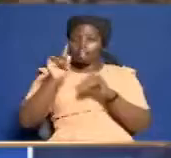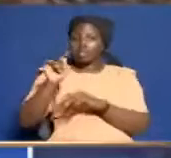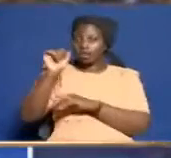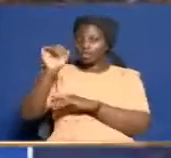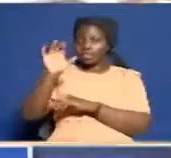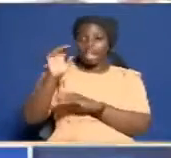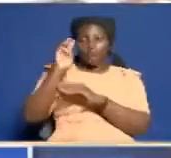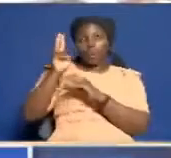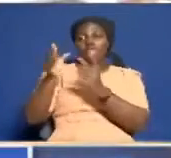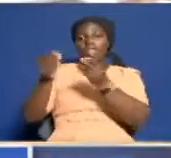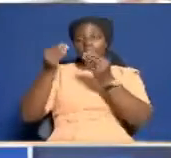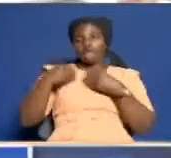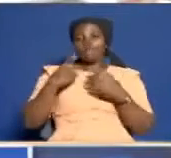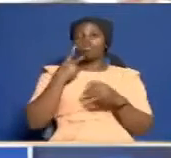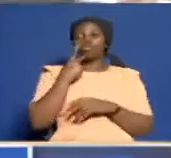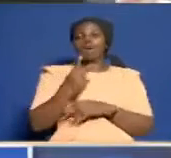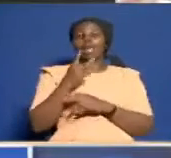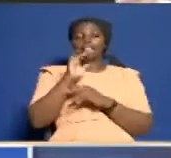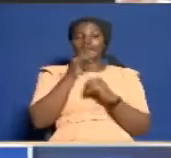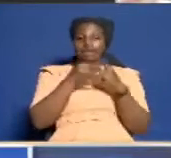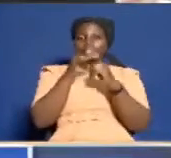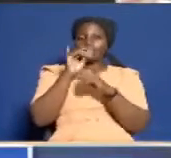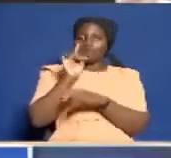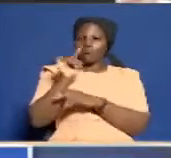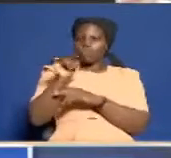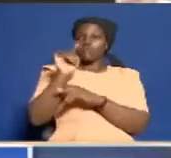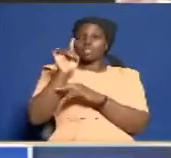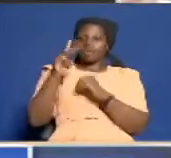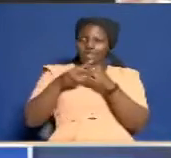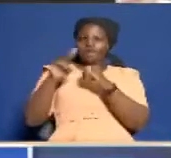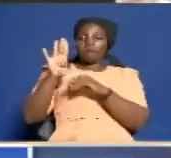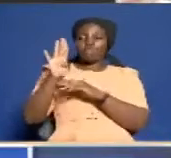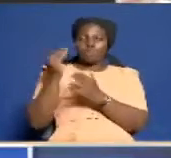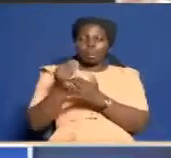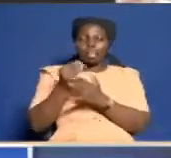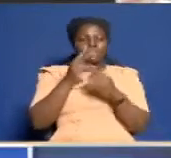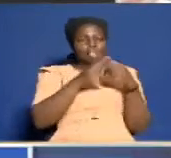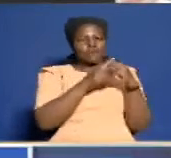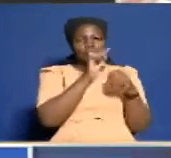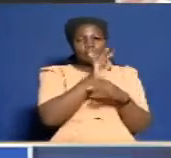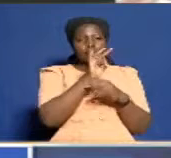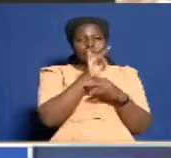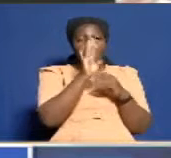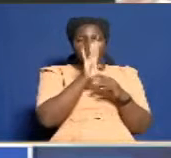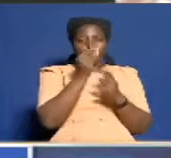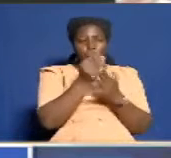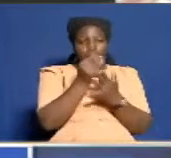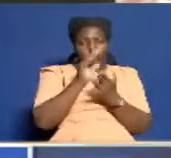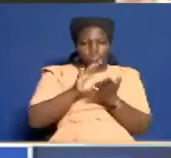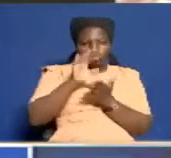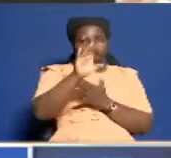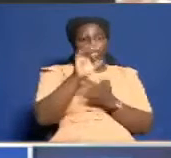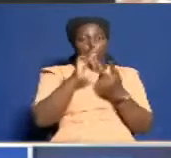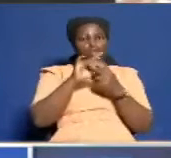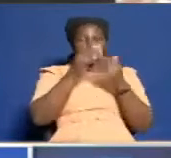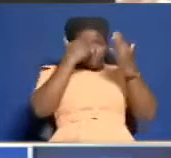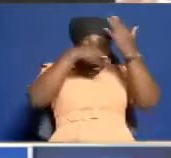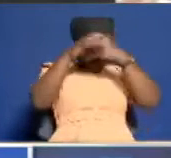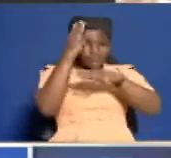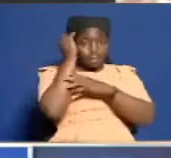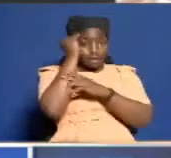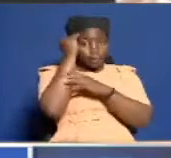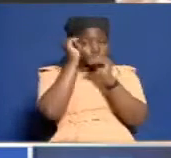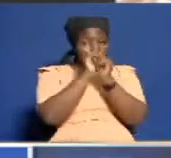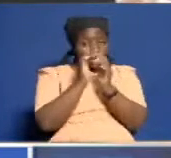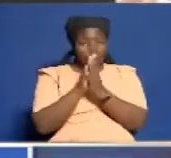Commission will receive 281.7 billion shillings. 73 billion shillings will be channeled to university education